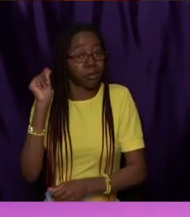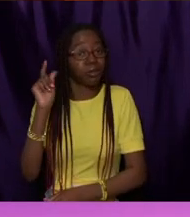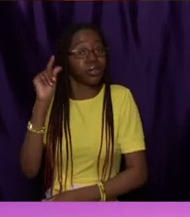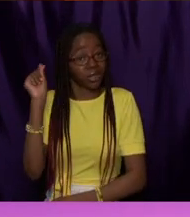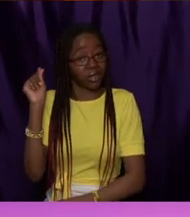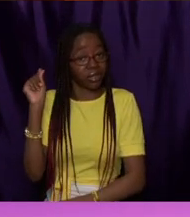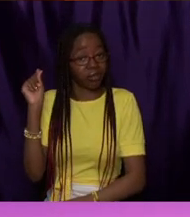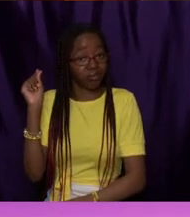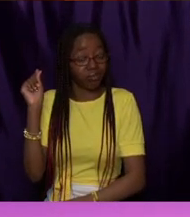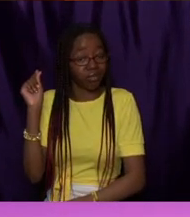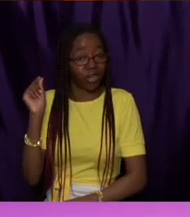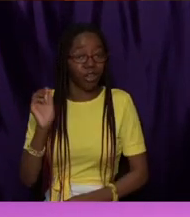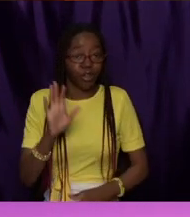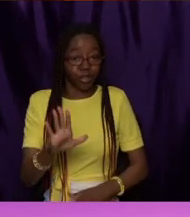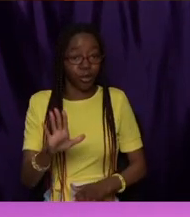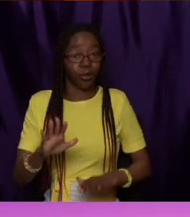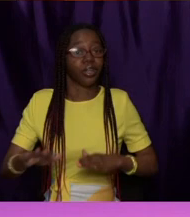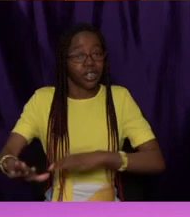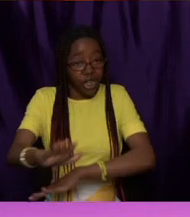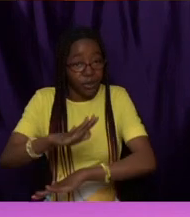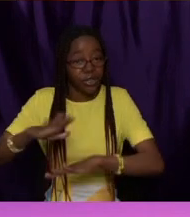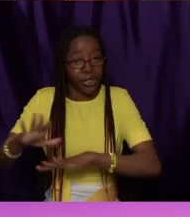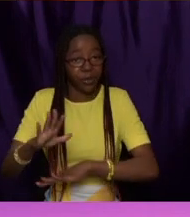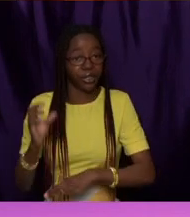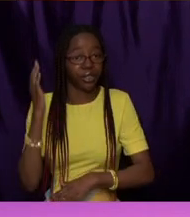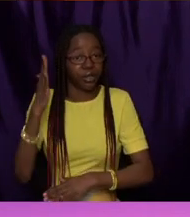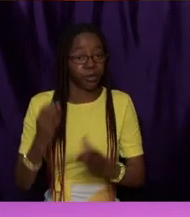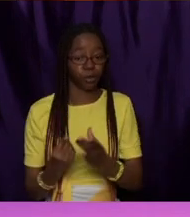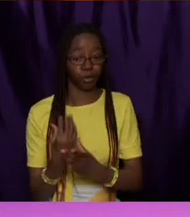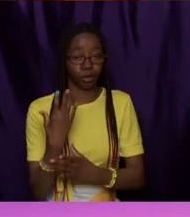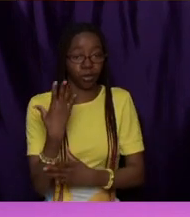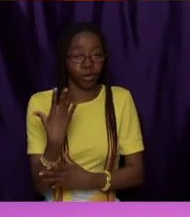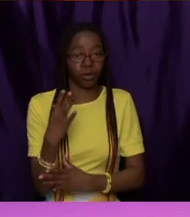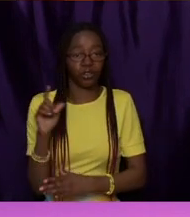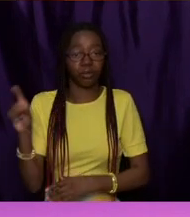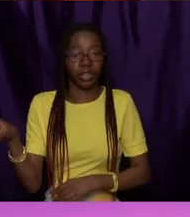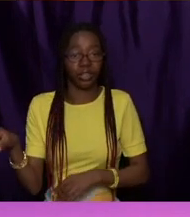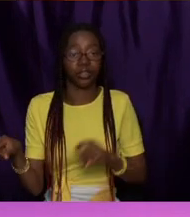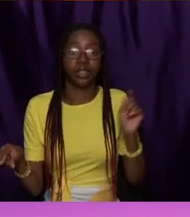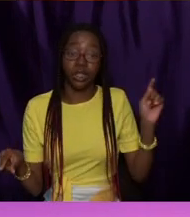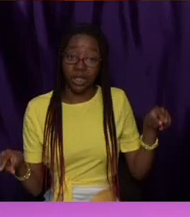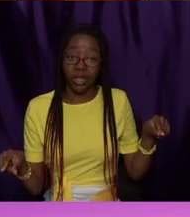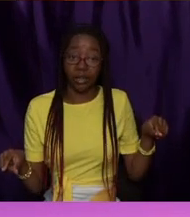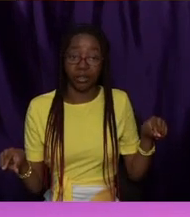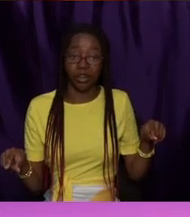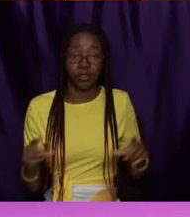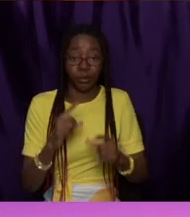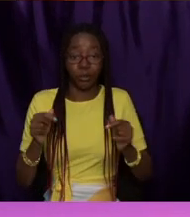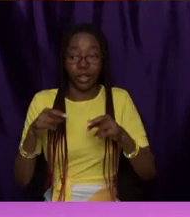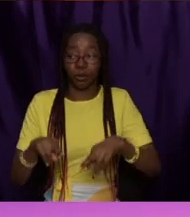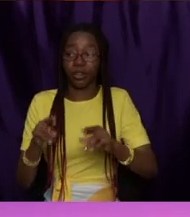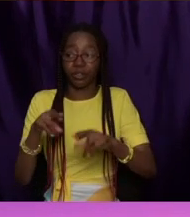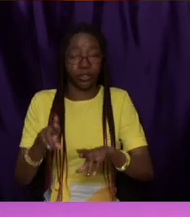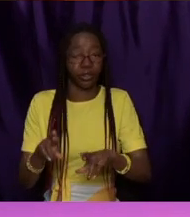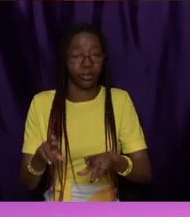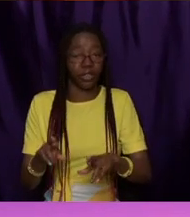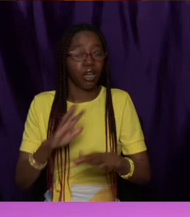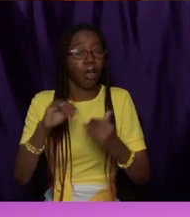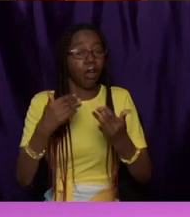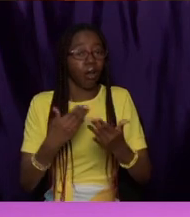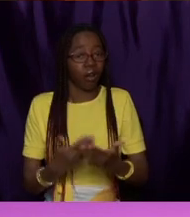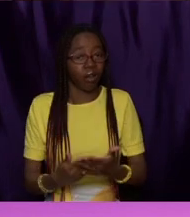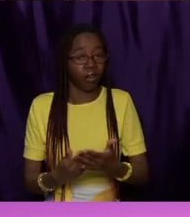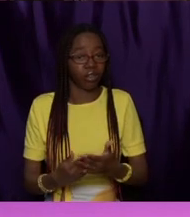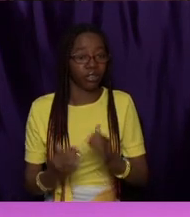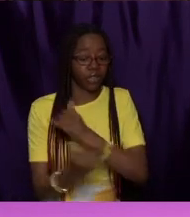Moses, your territory will extend from the desert to Lebanon and from the great river, the Euphrates, all the